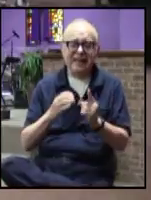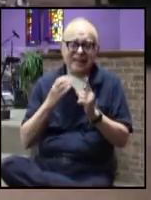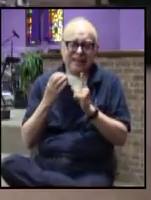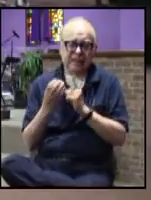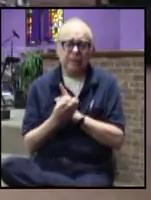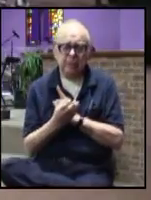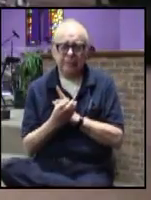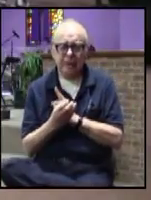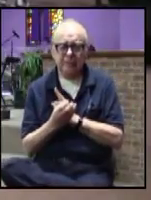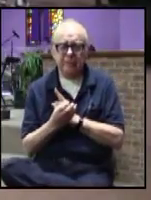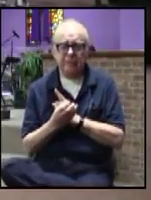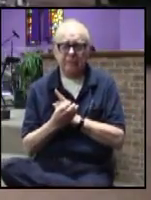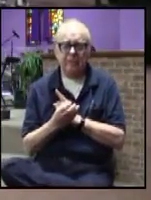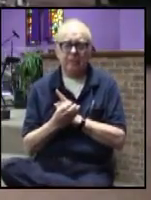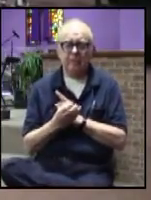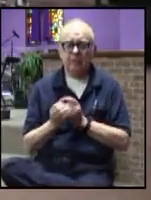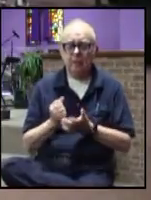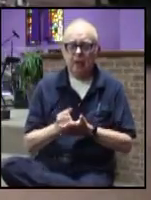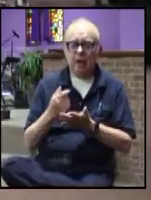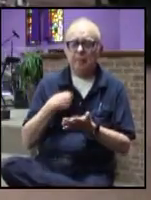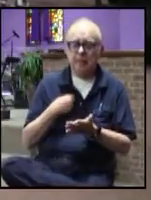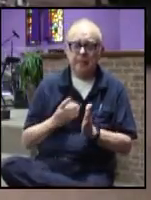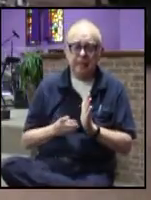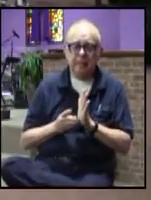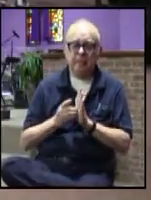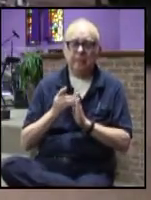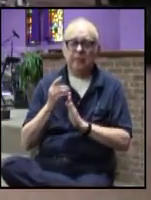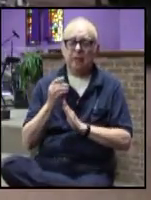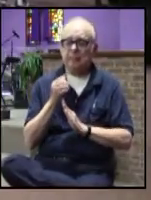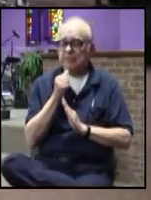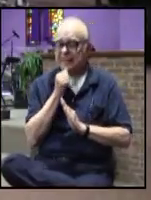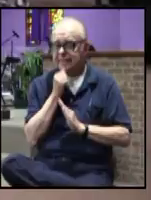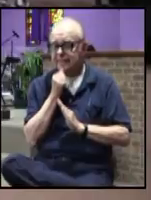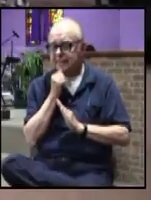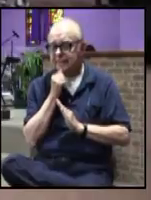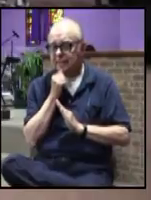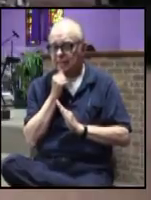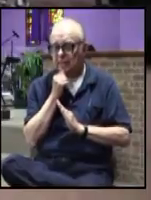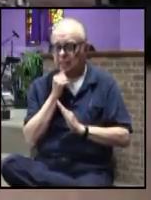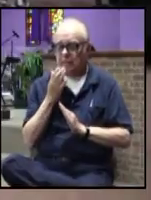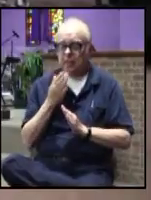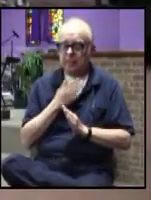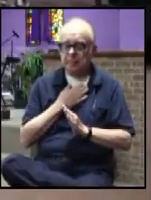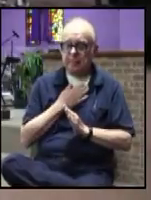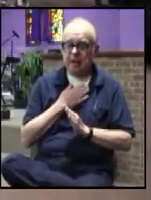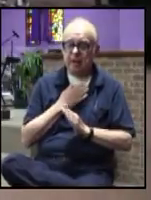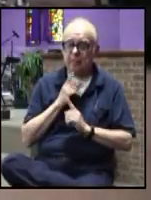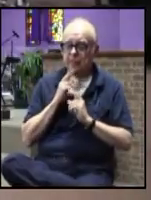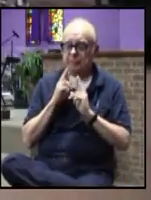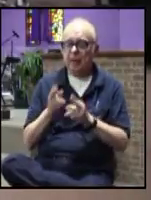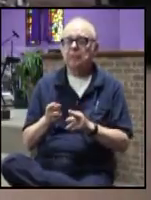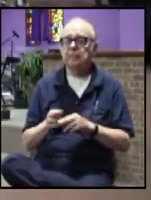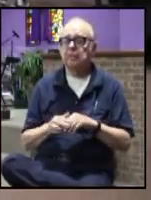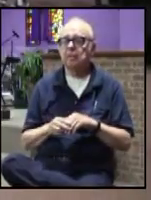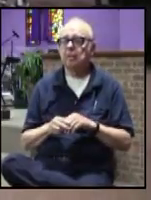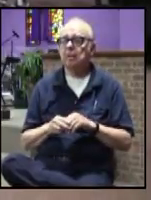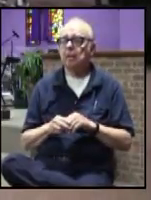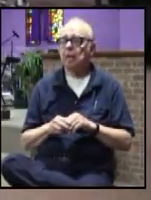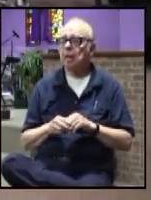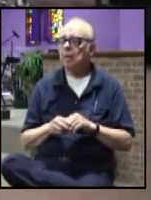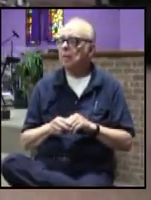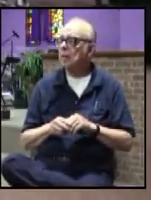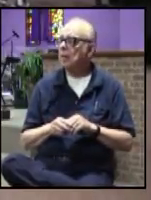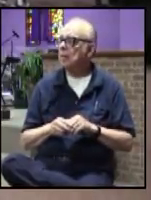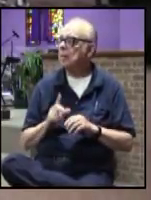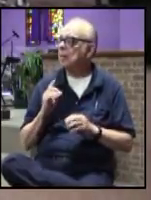circumstances to help me to develop the patience. My response